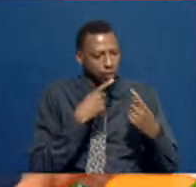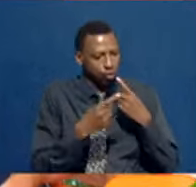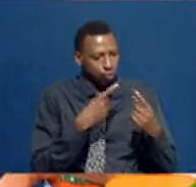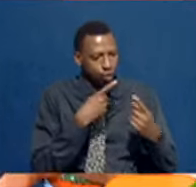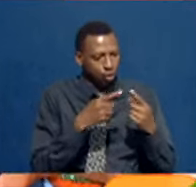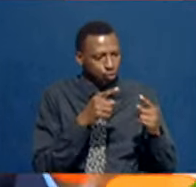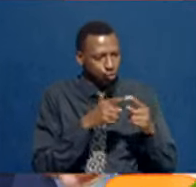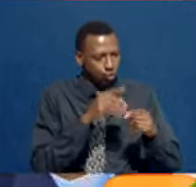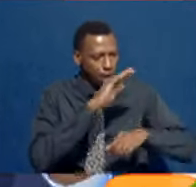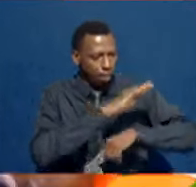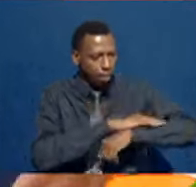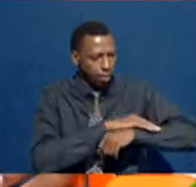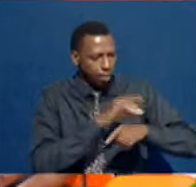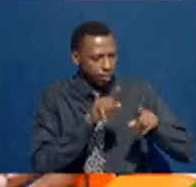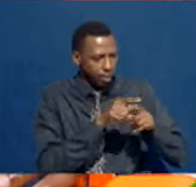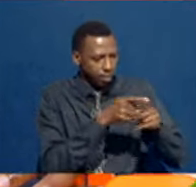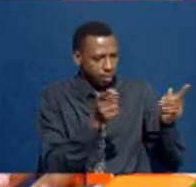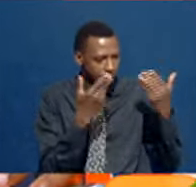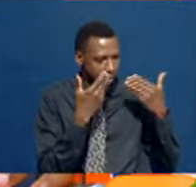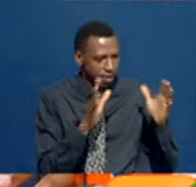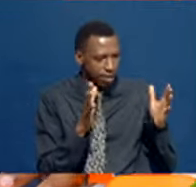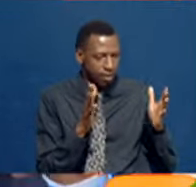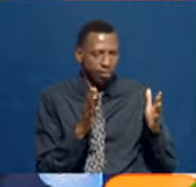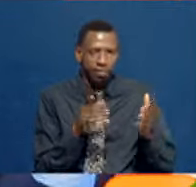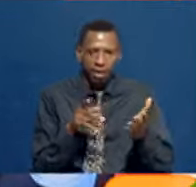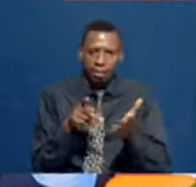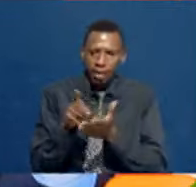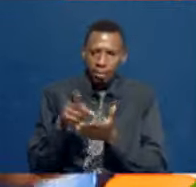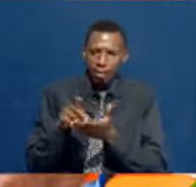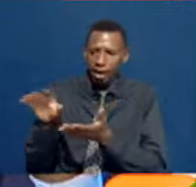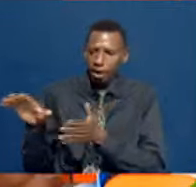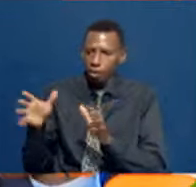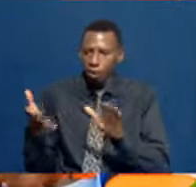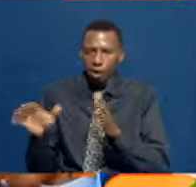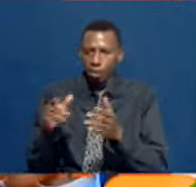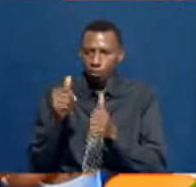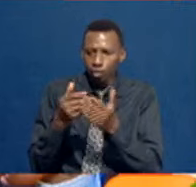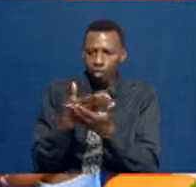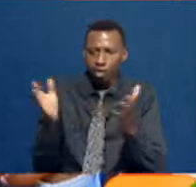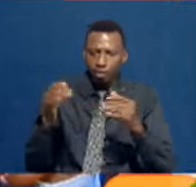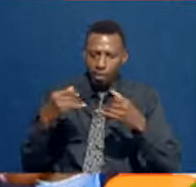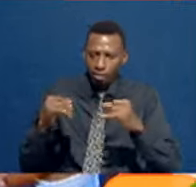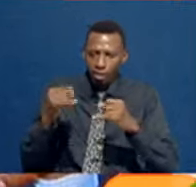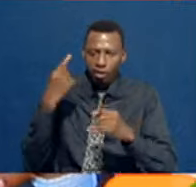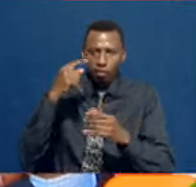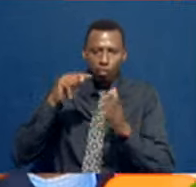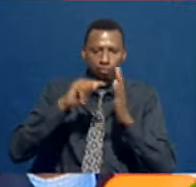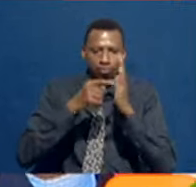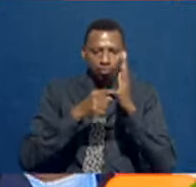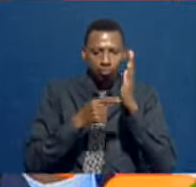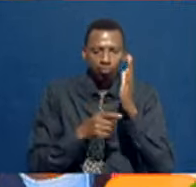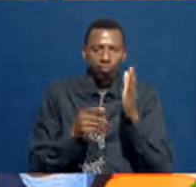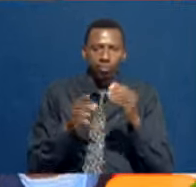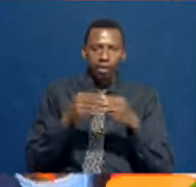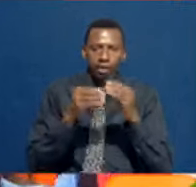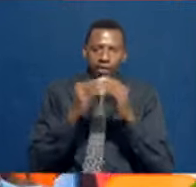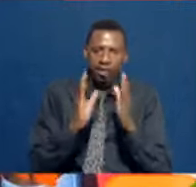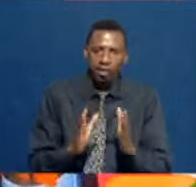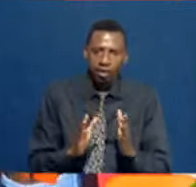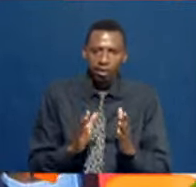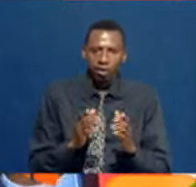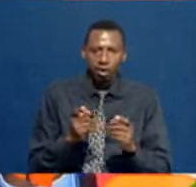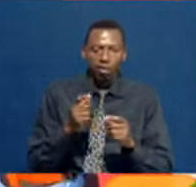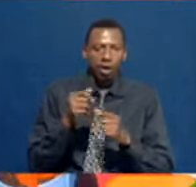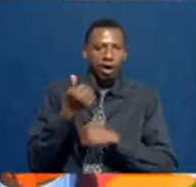such platforms that the payment models that they are implementing for our content creators will be done from